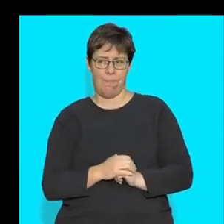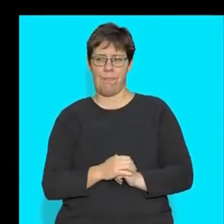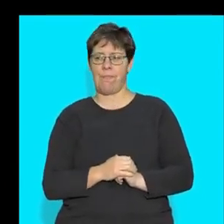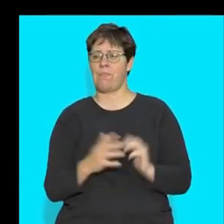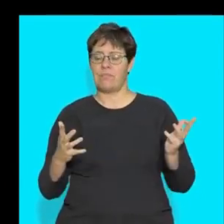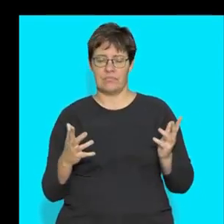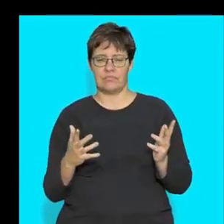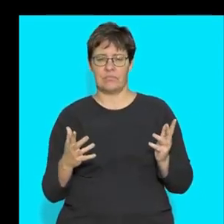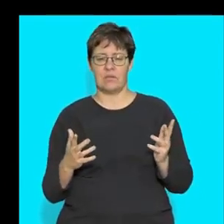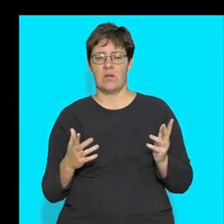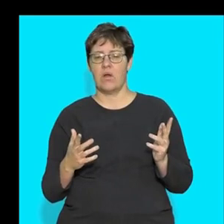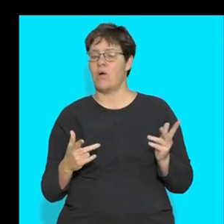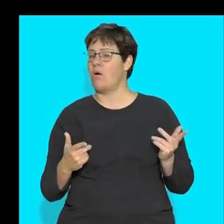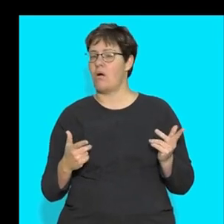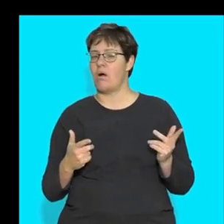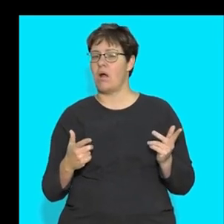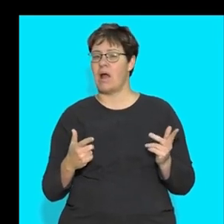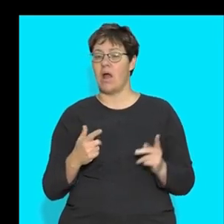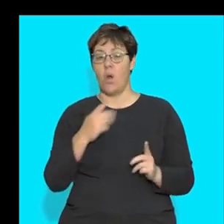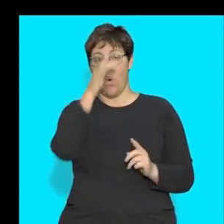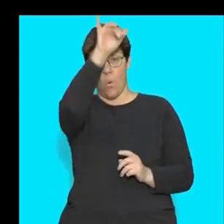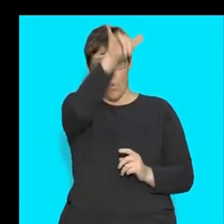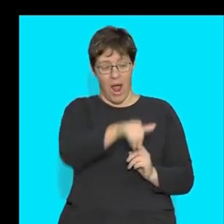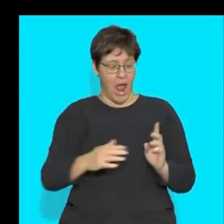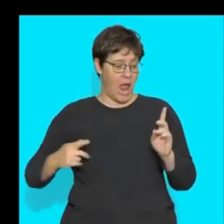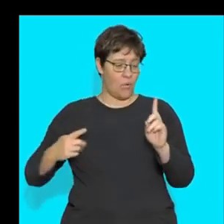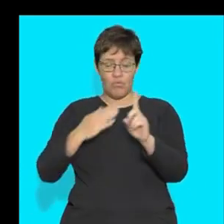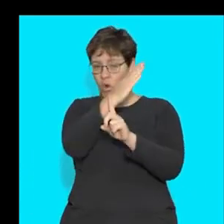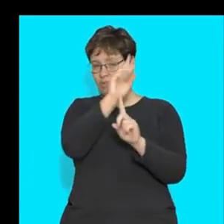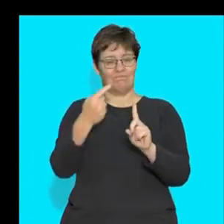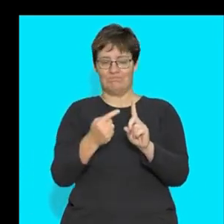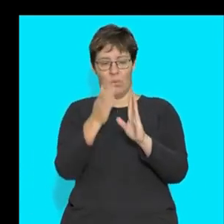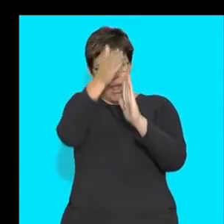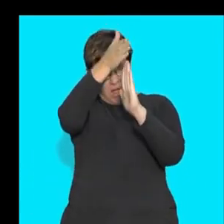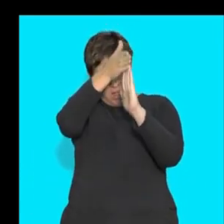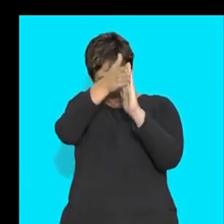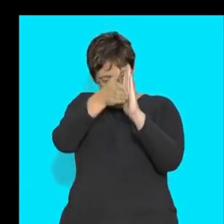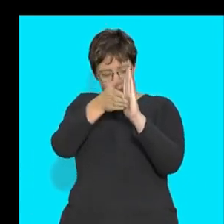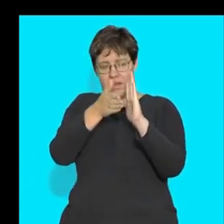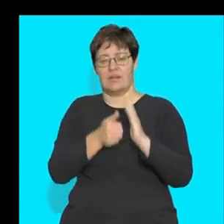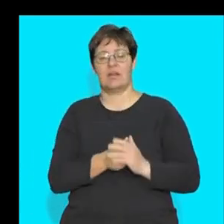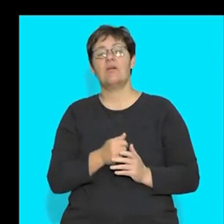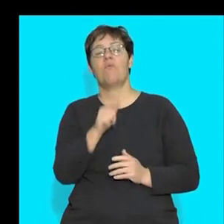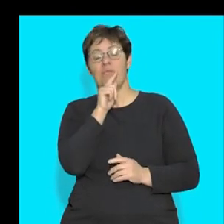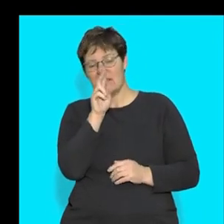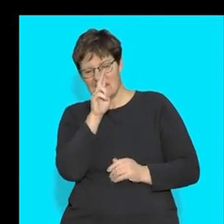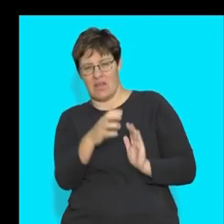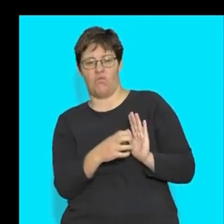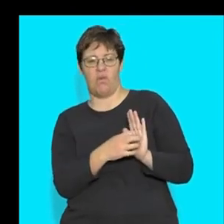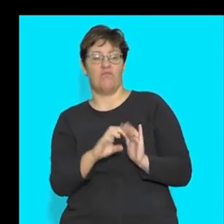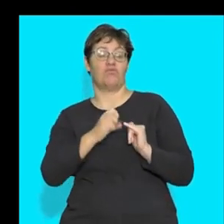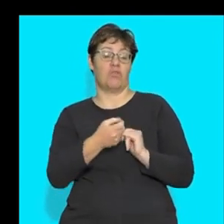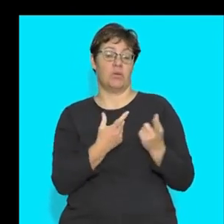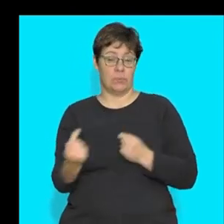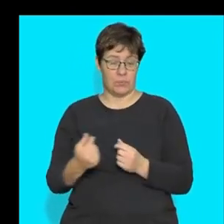graph cannot cross on the y-axis when that is the case. But we will see that with the graphs that we are going to try and